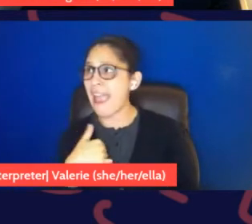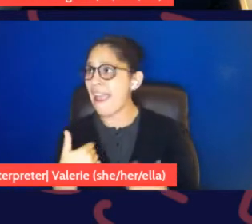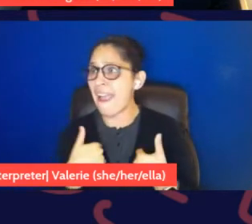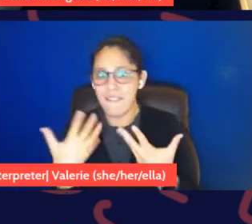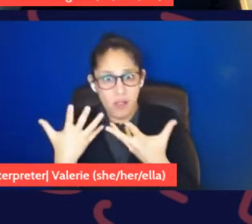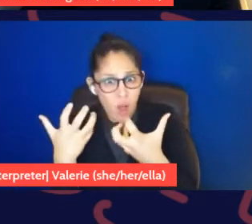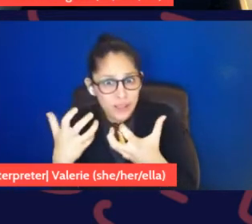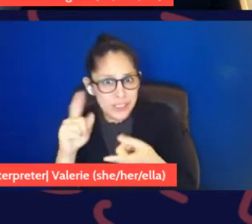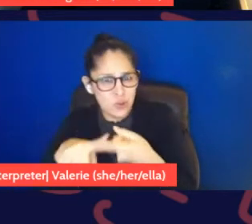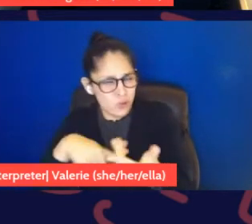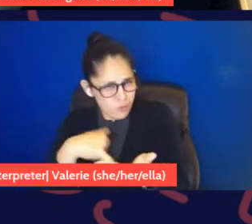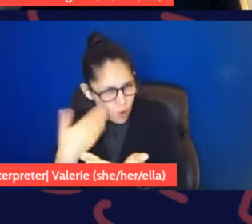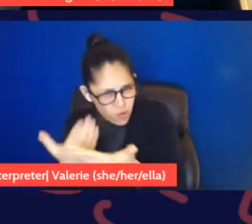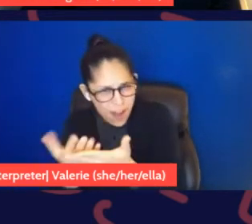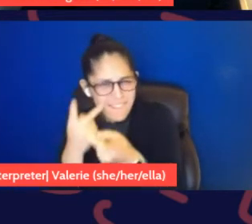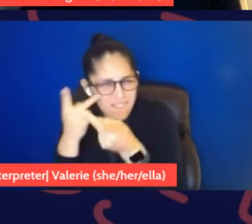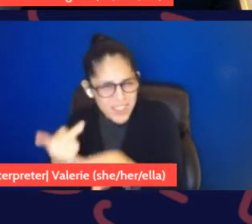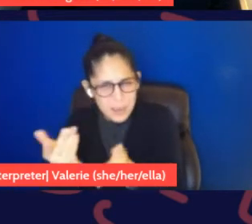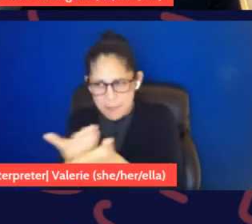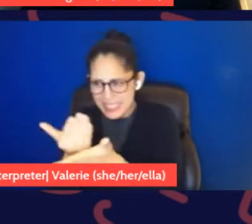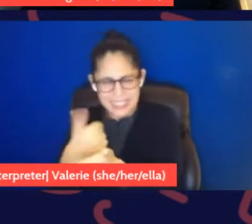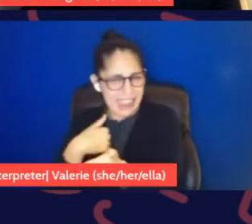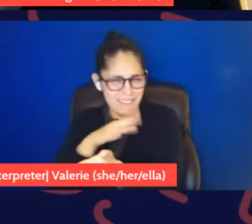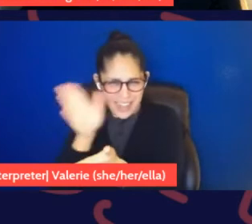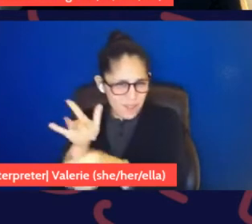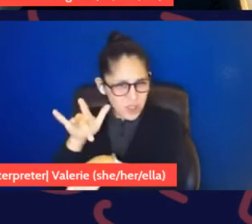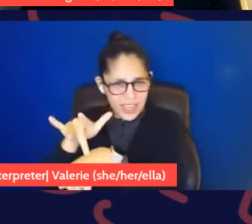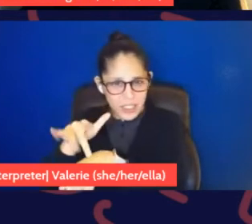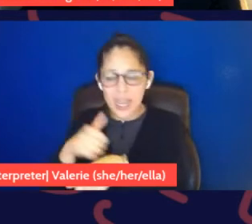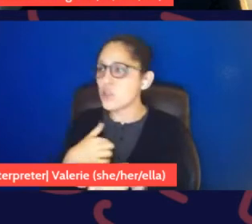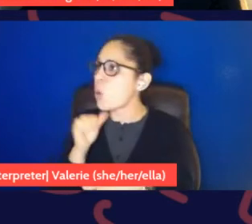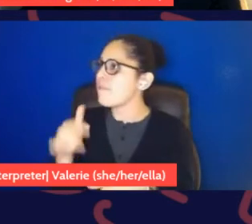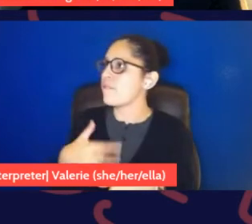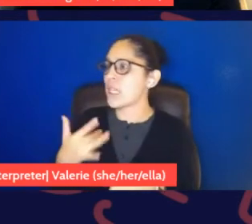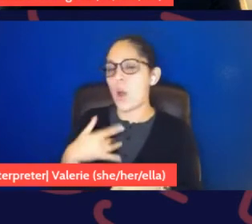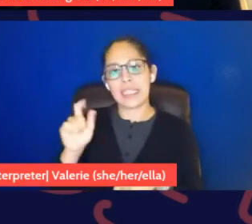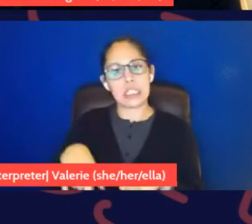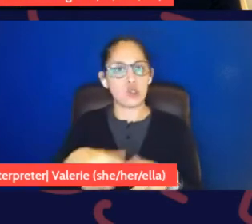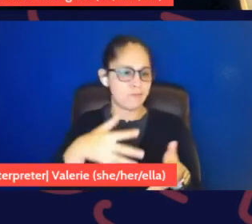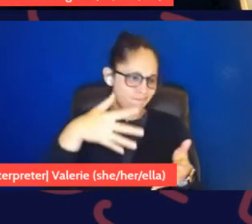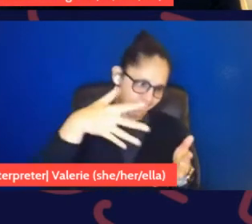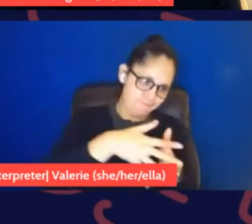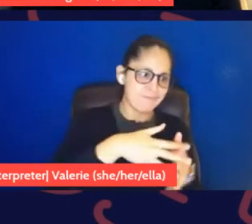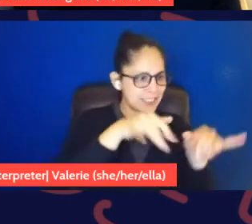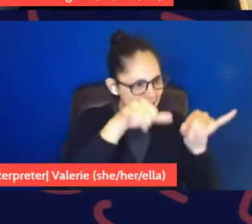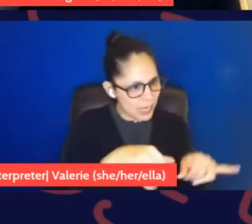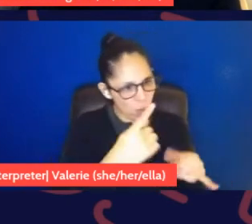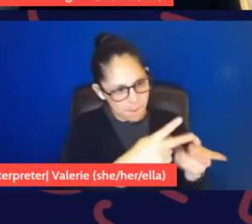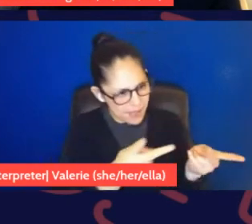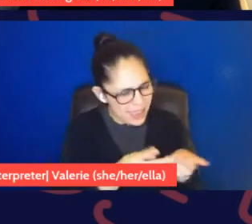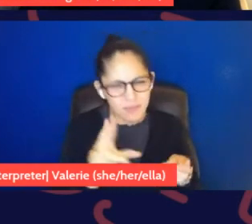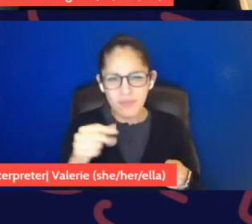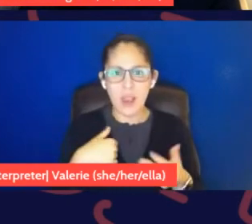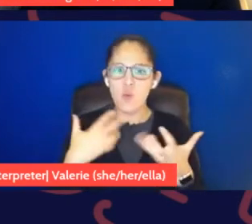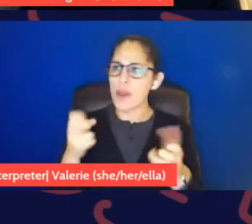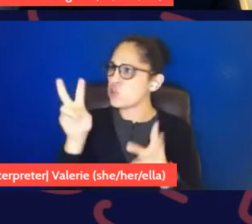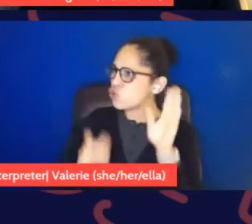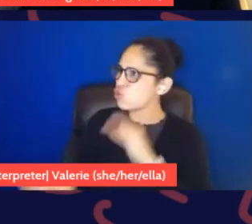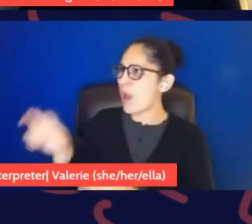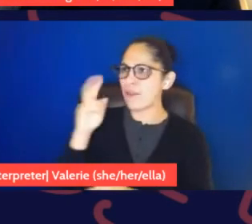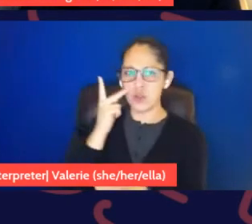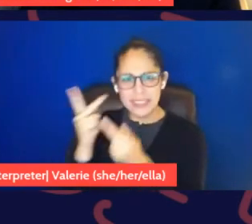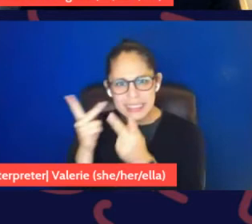That's my deep longing. I don't feel a need to stay. I don't like staying in one place for very long. I want to see things I don't know. I have a